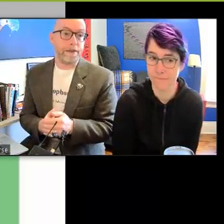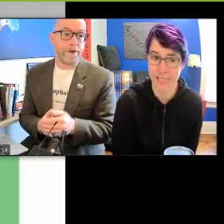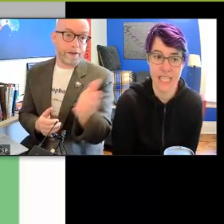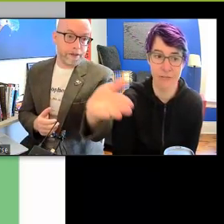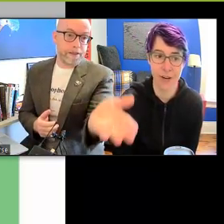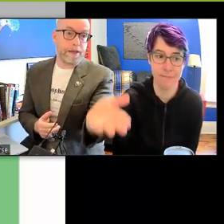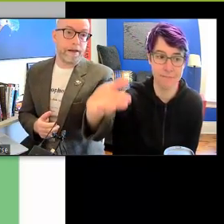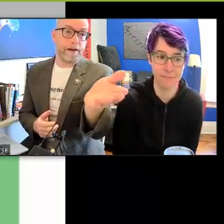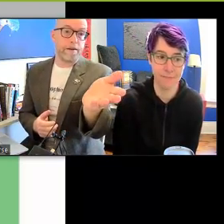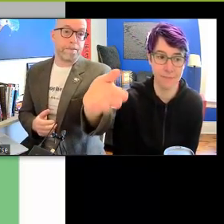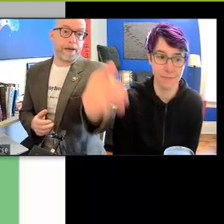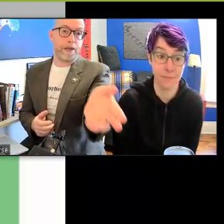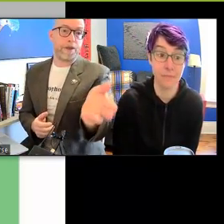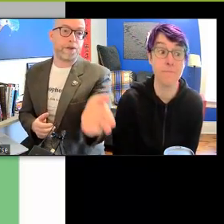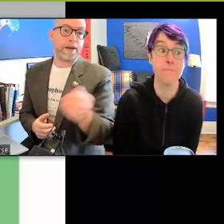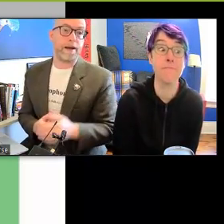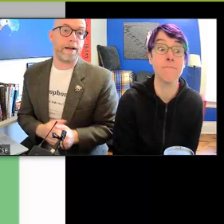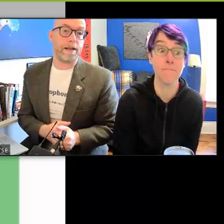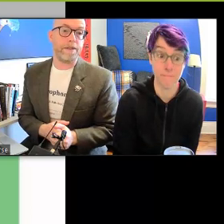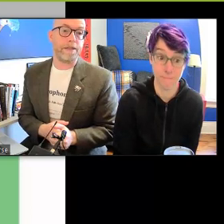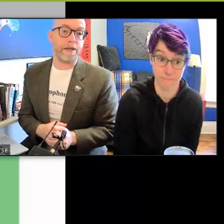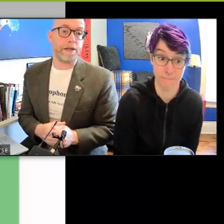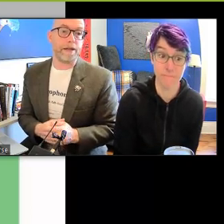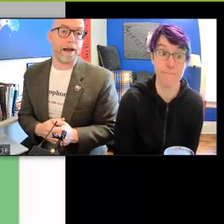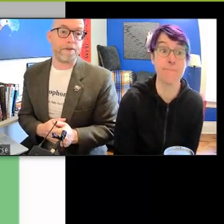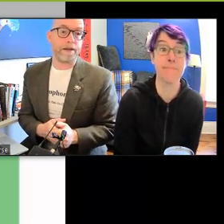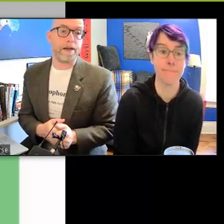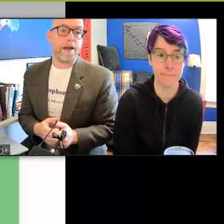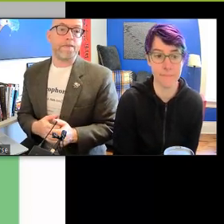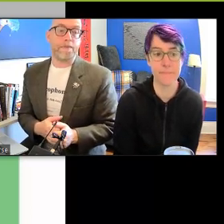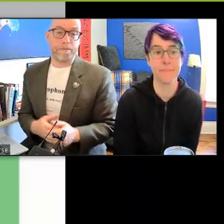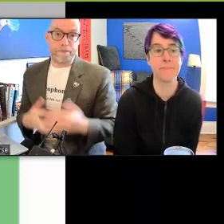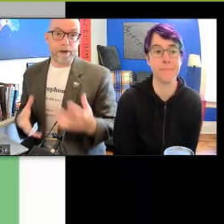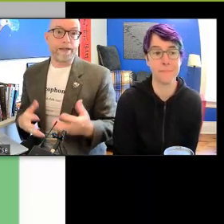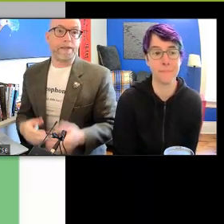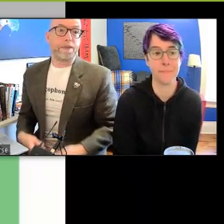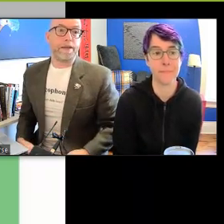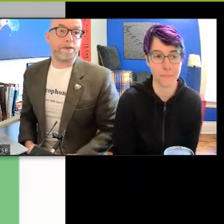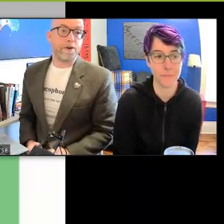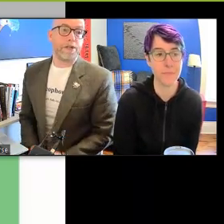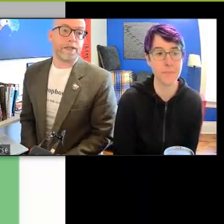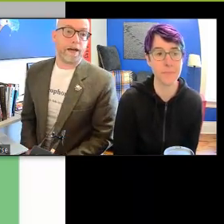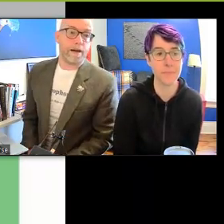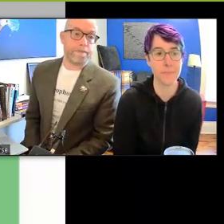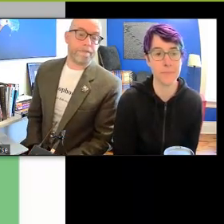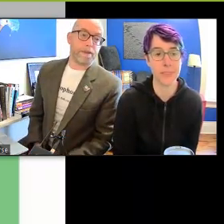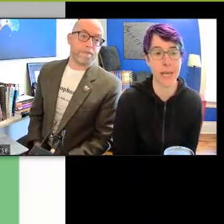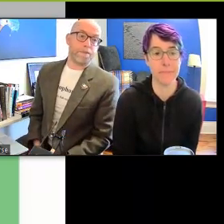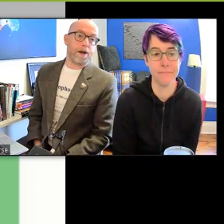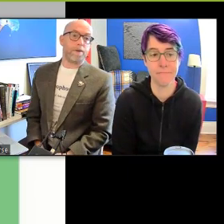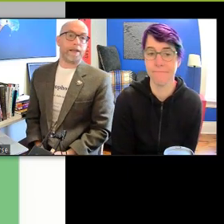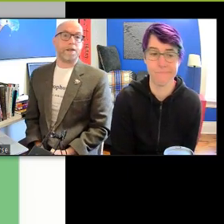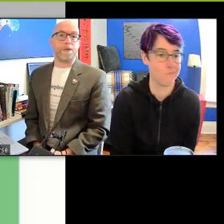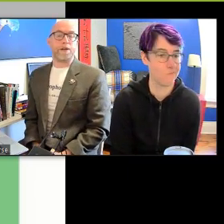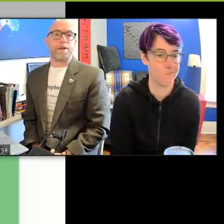very different. And different. You can see here beneath the two elephants, Asian and African, very deeply divergent.